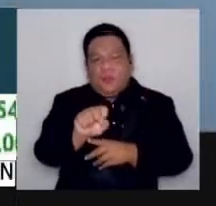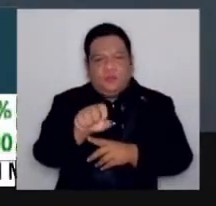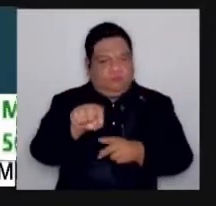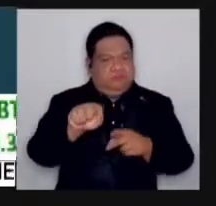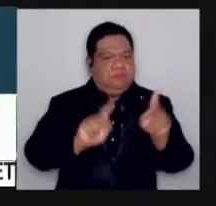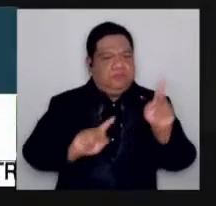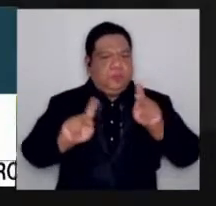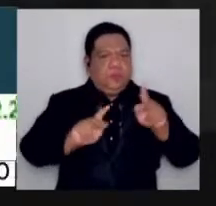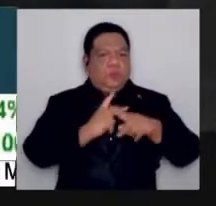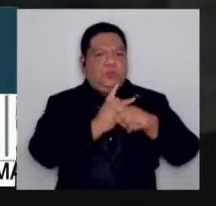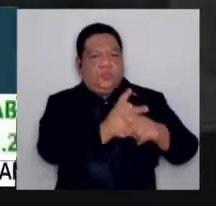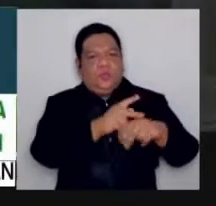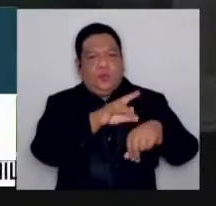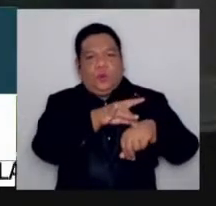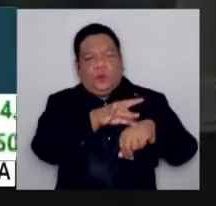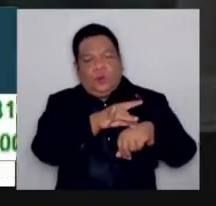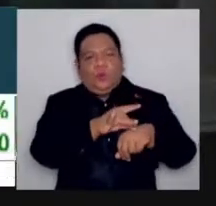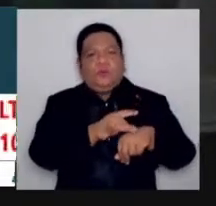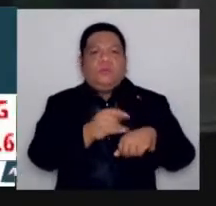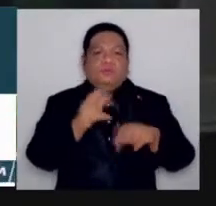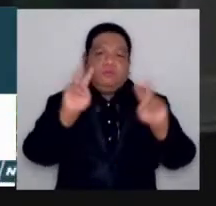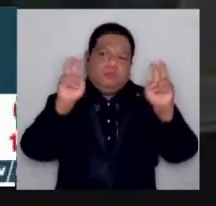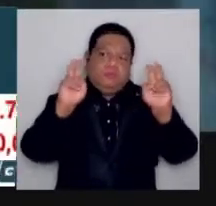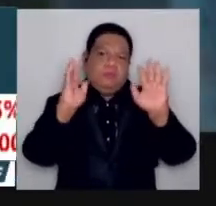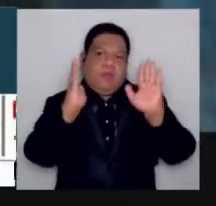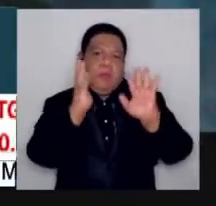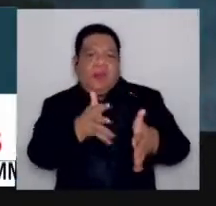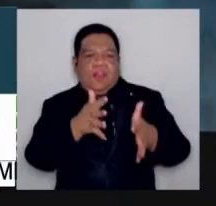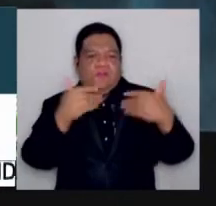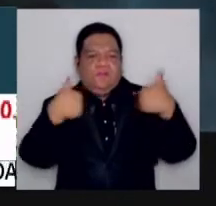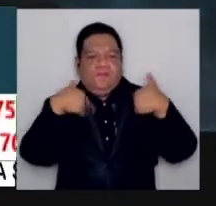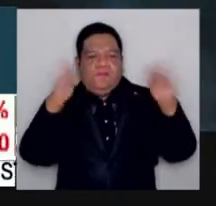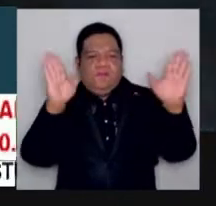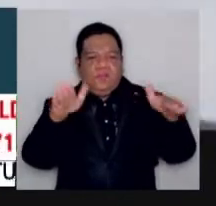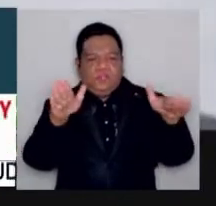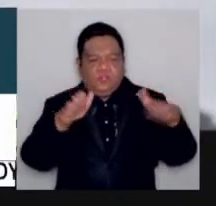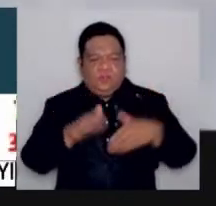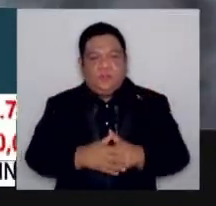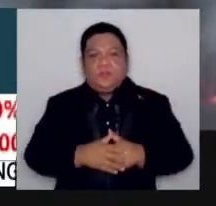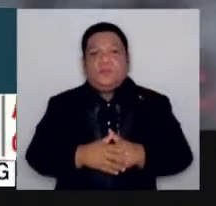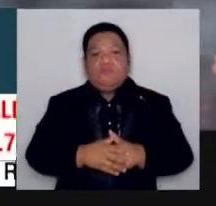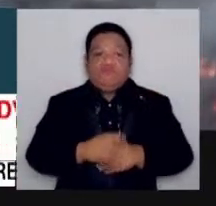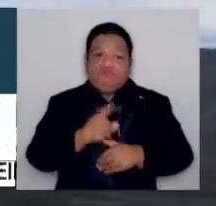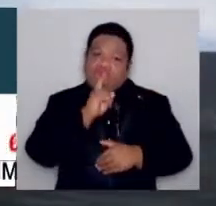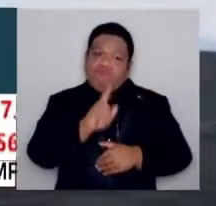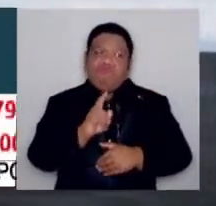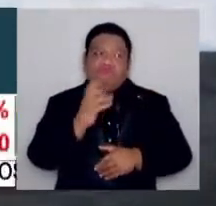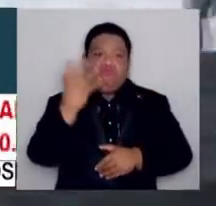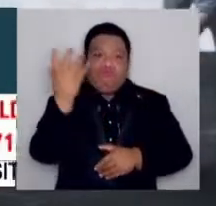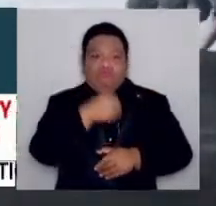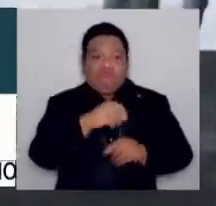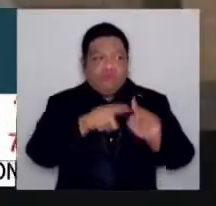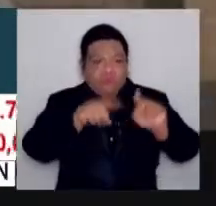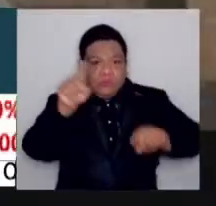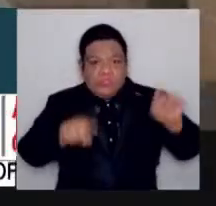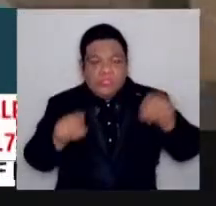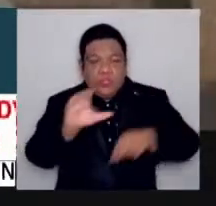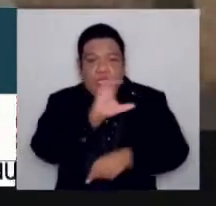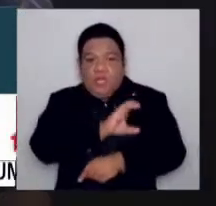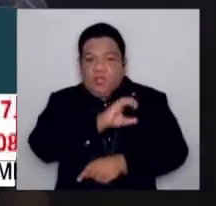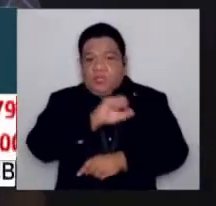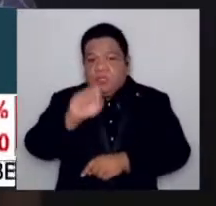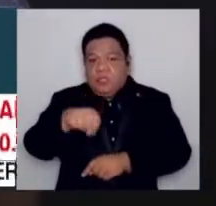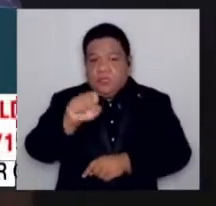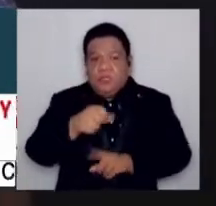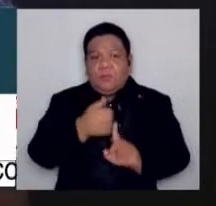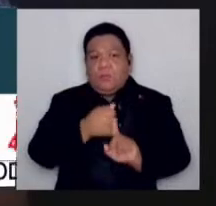They're abandoned angels, if you may. Can you guys help fight Thanos? While I admire the diversity of the characters, Brian Tyree Henry plays